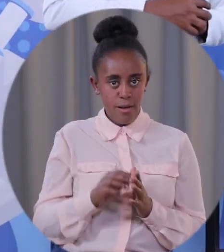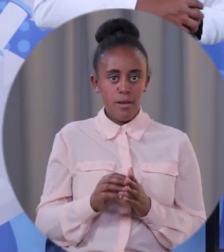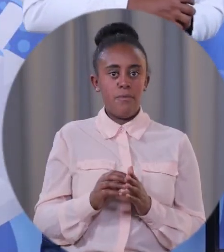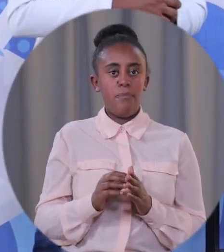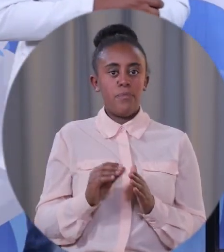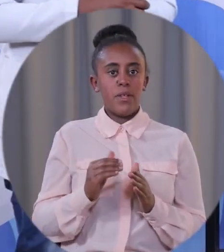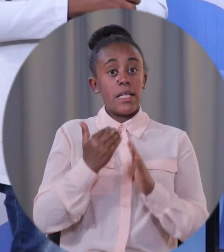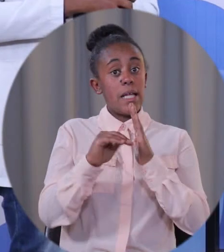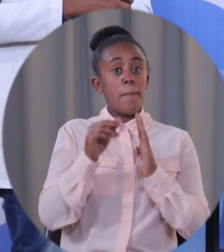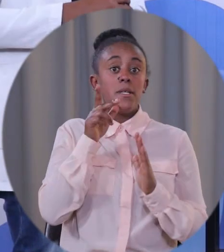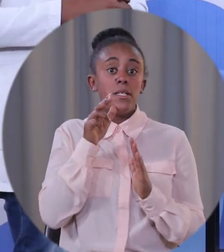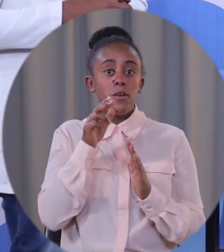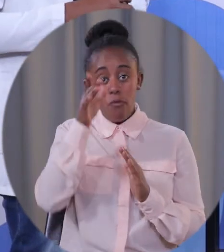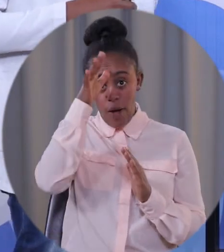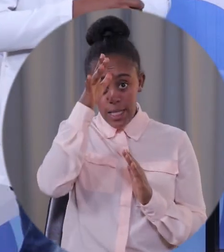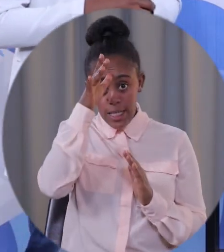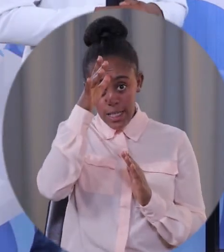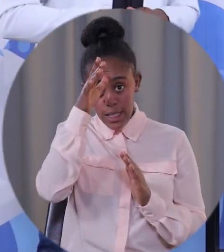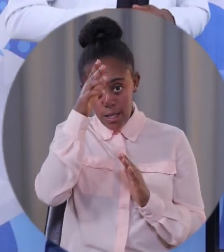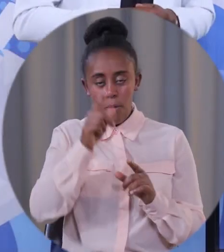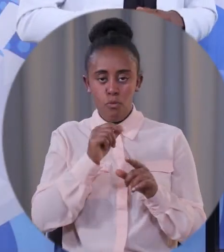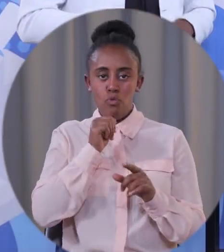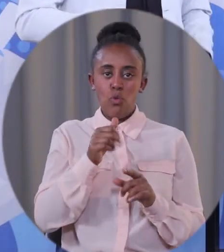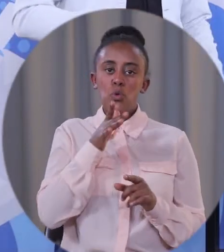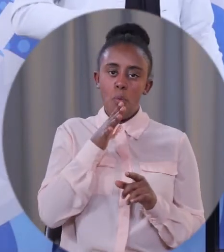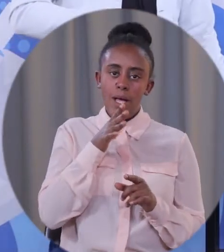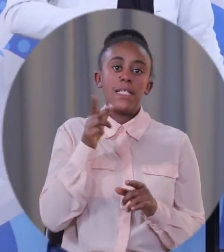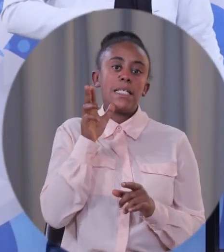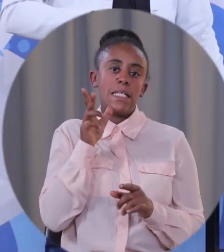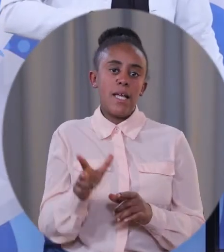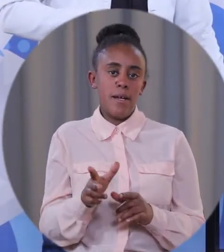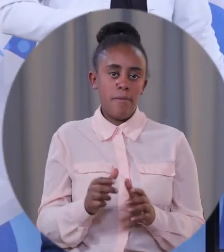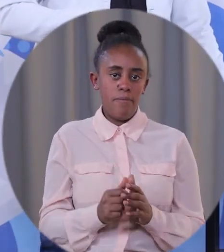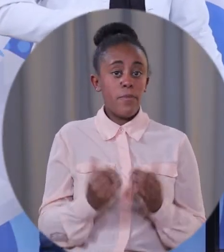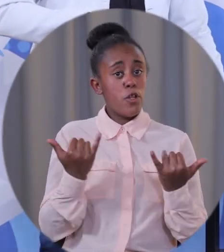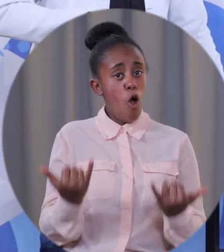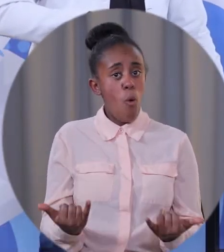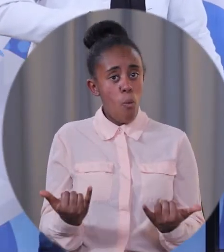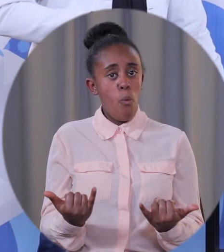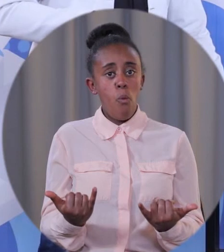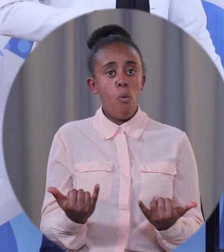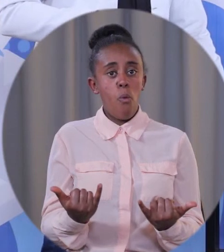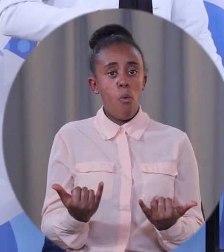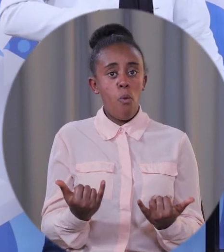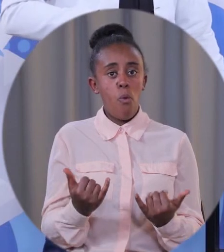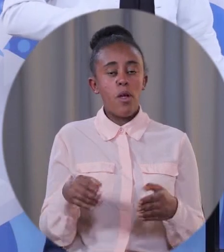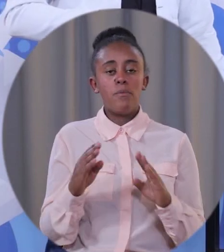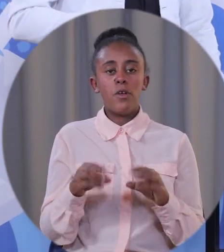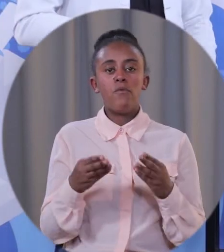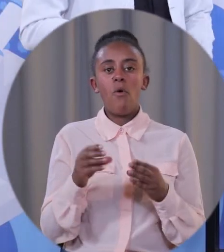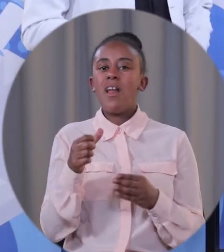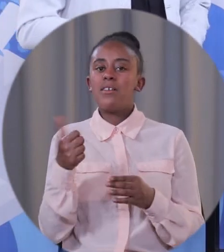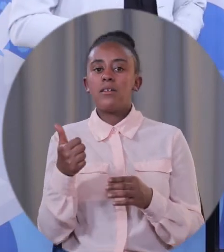stepsister means your father's daughter, but not your mother's. Okay, now let me give you